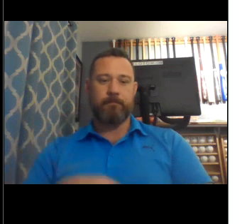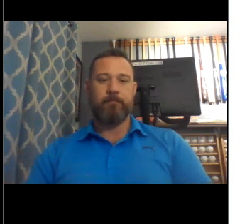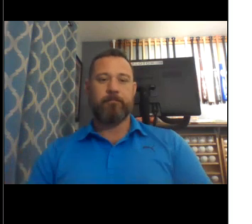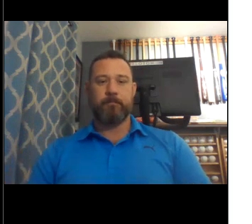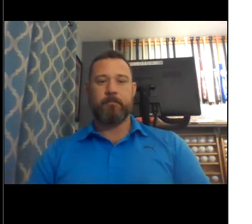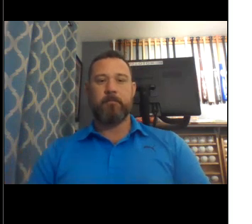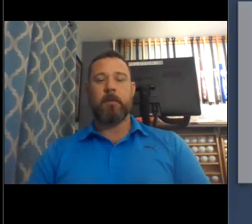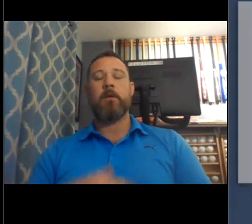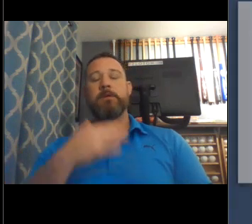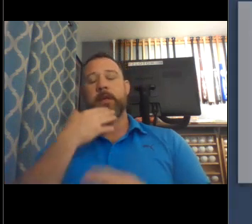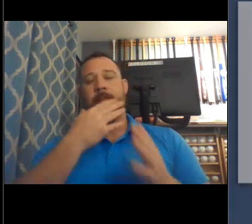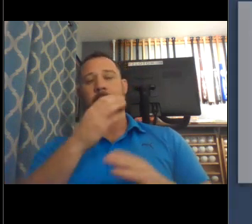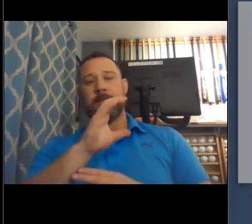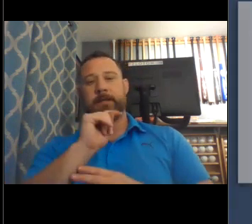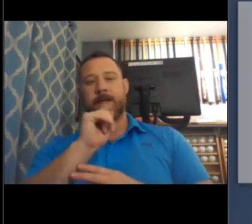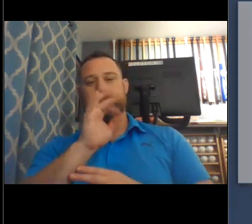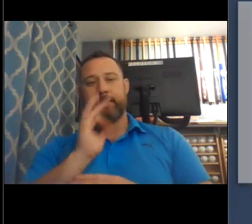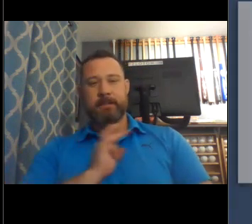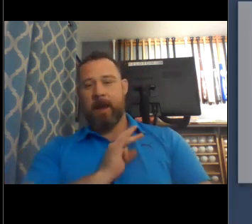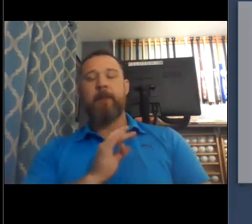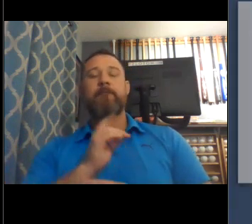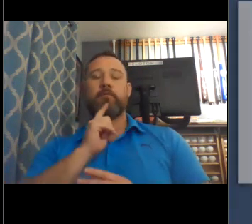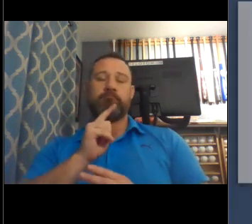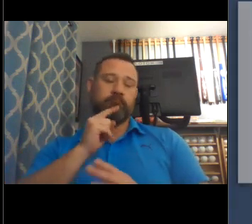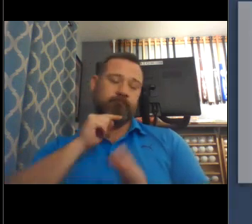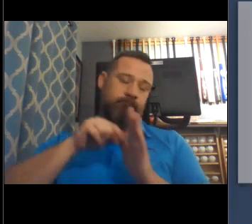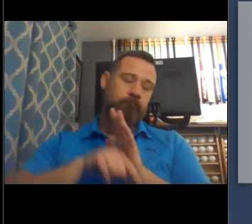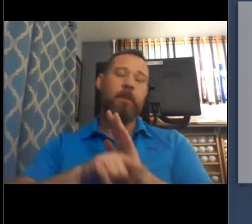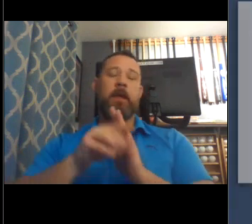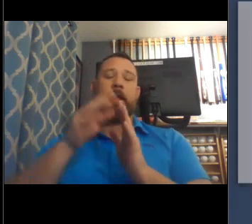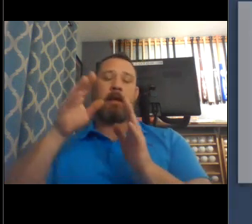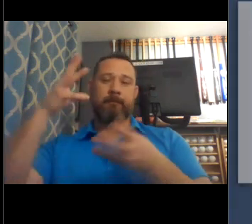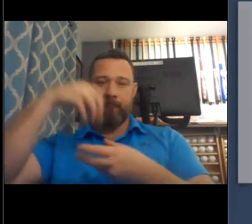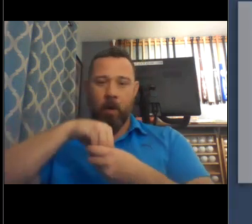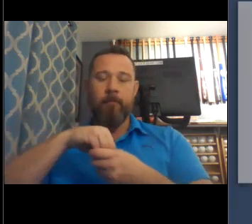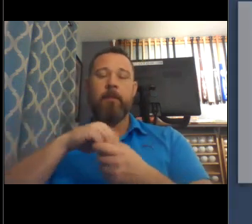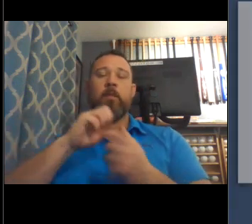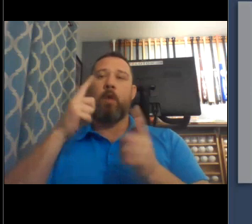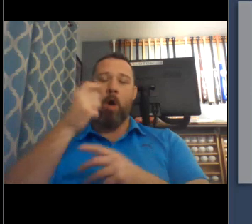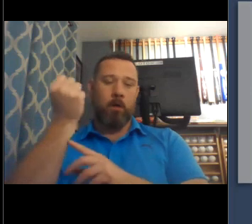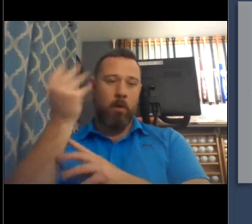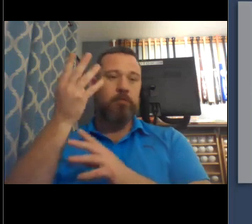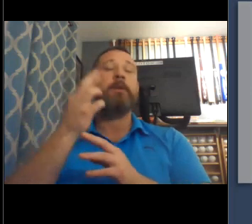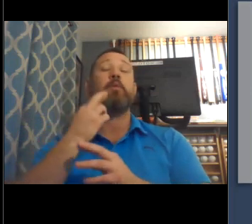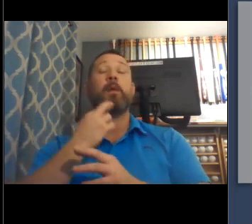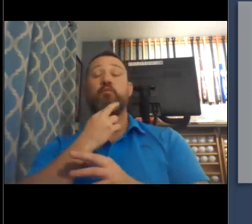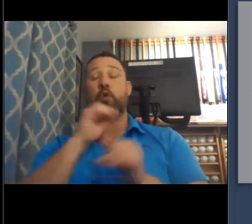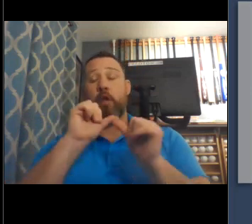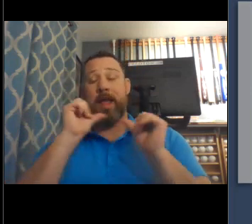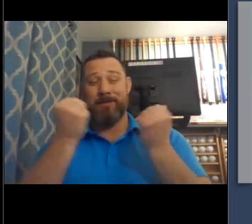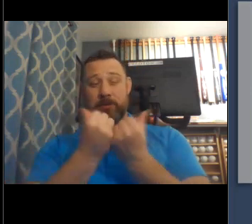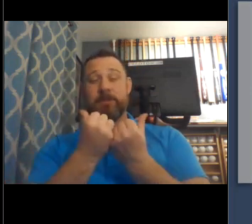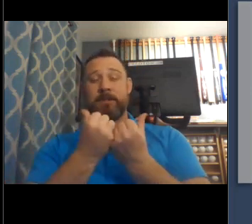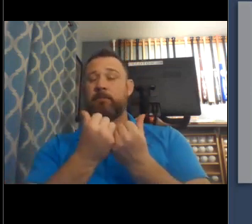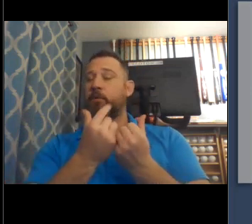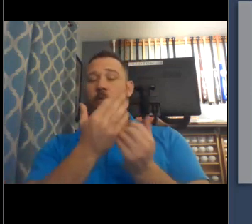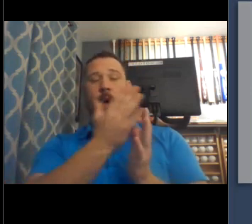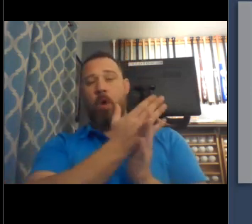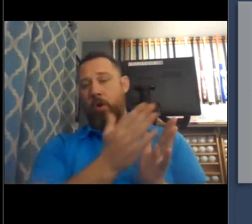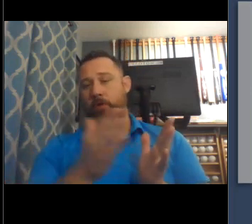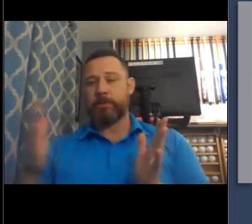thank CTC staff for their thorough engagement with all stakeholders, including rural agencies throughout all stages of this ATP